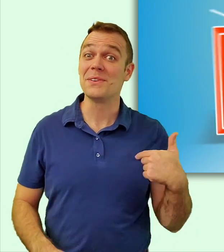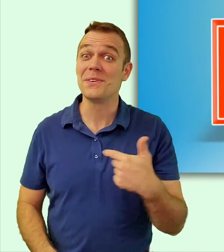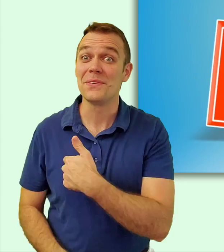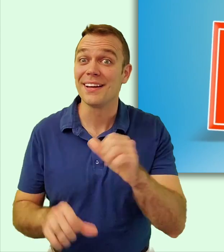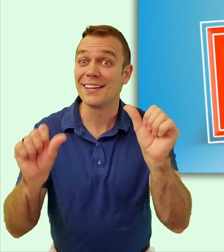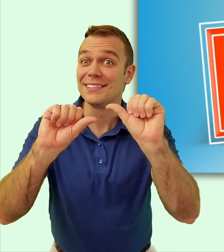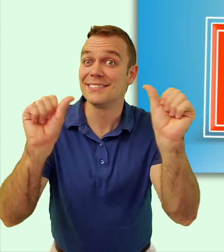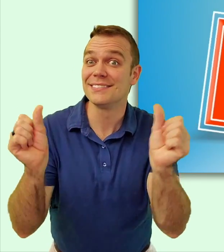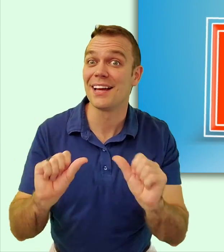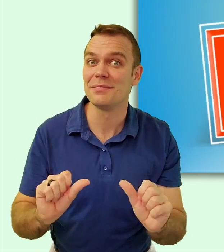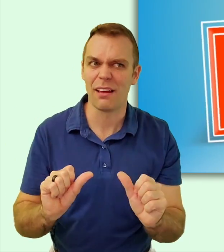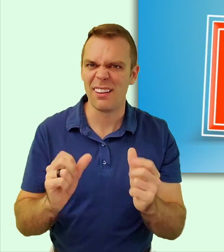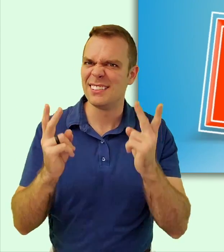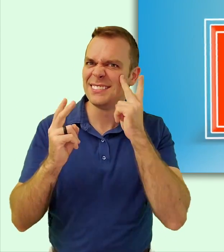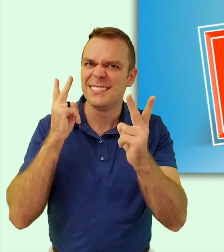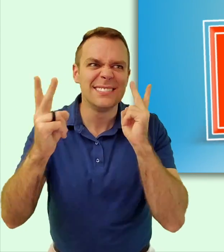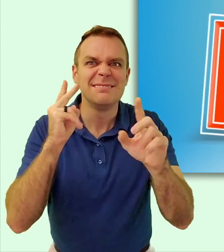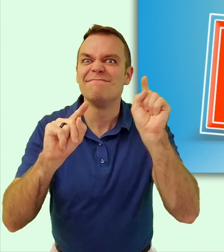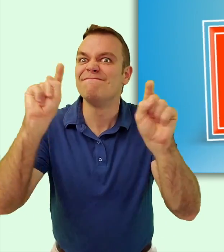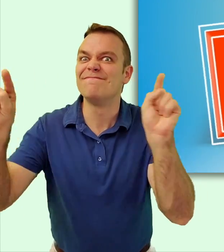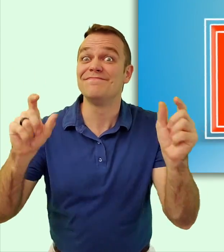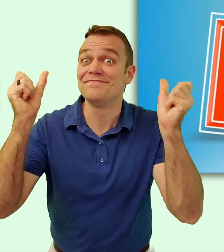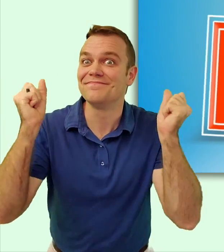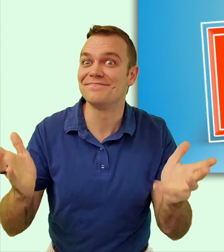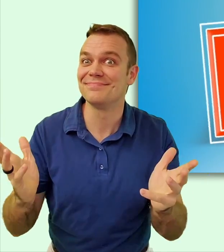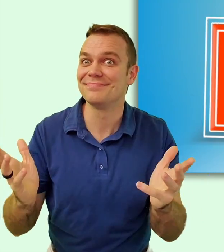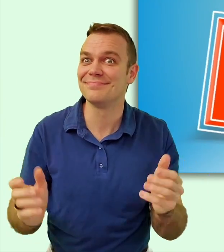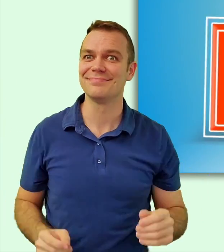We are shapes. You can see us everywhere.